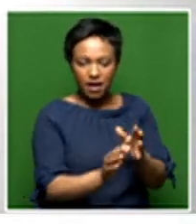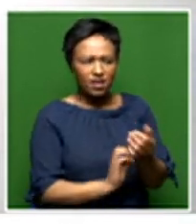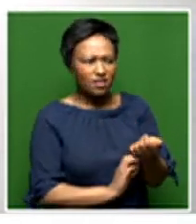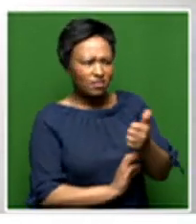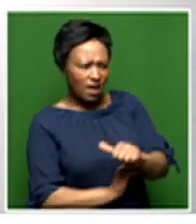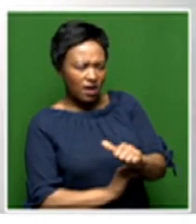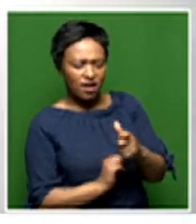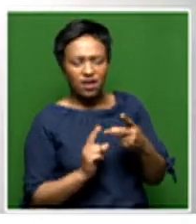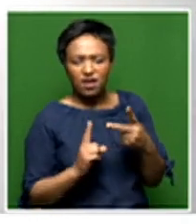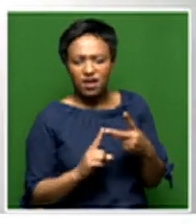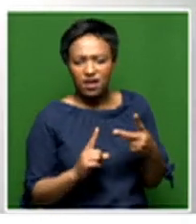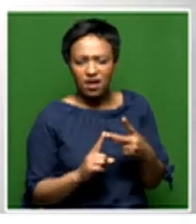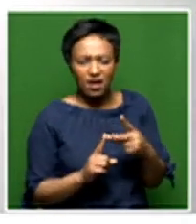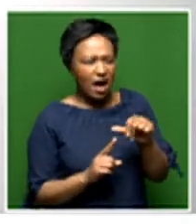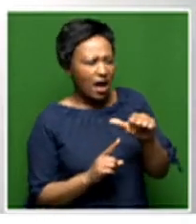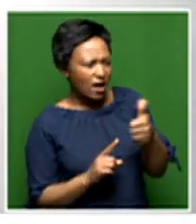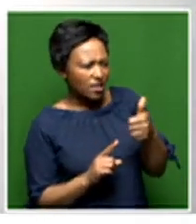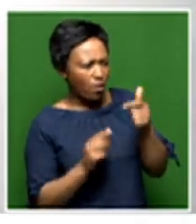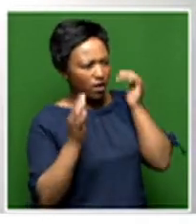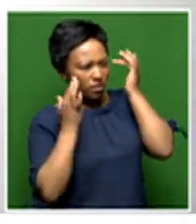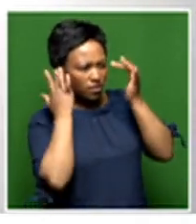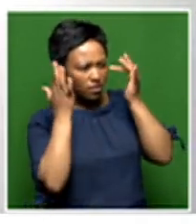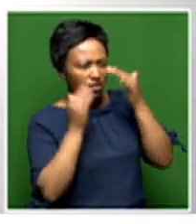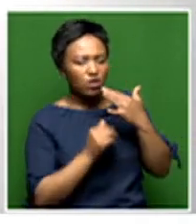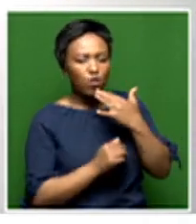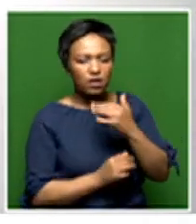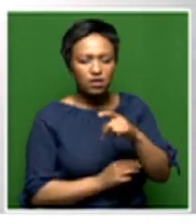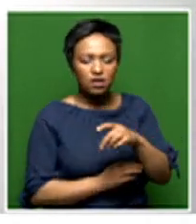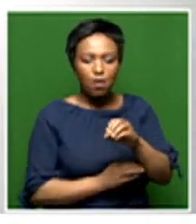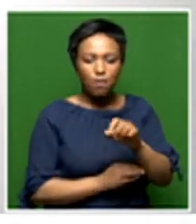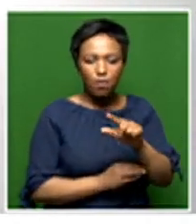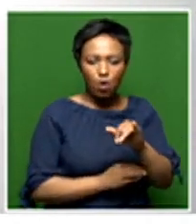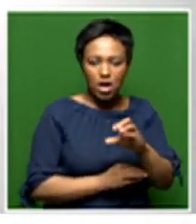was also another hypothesis with the polio vaccine.